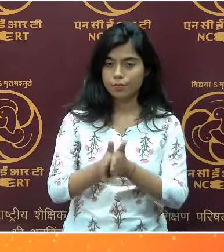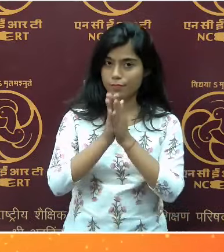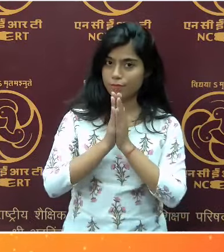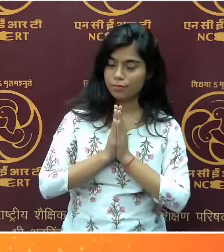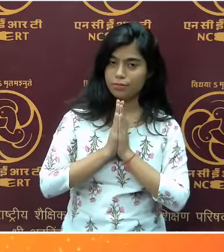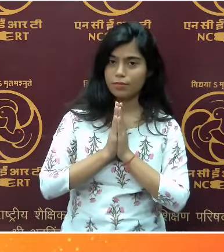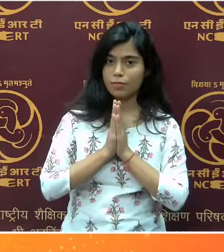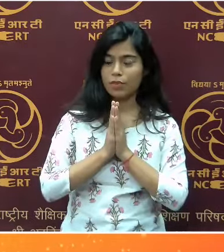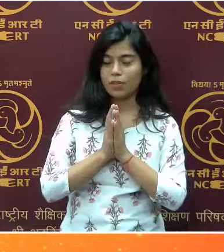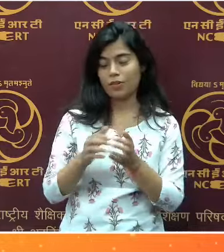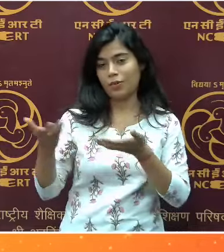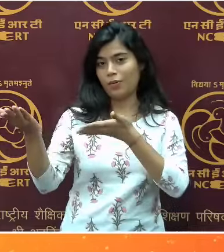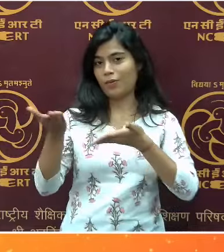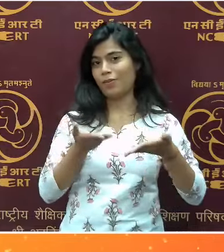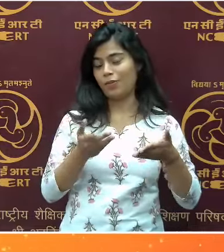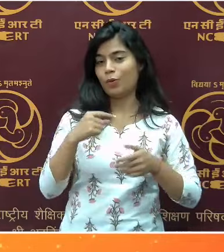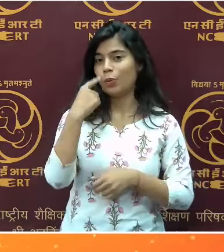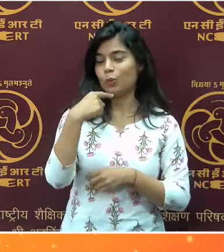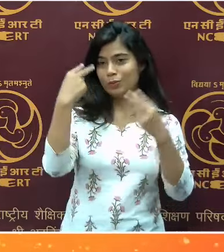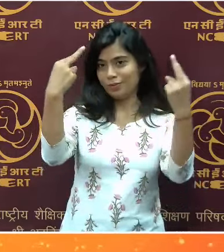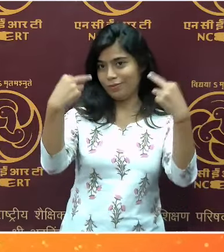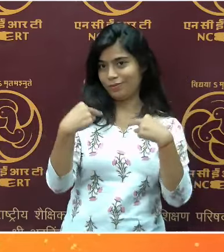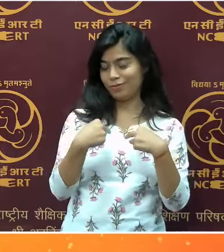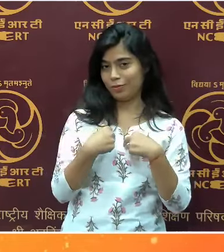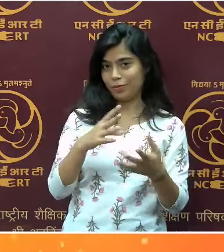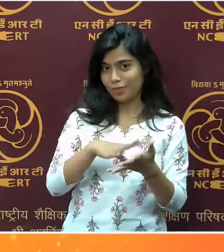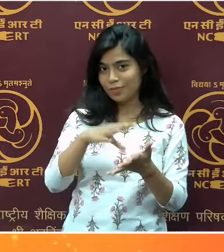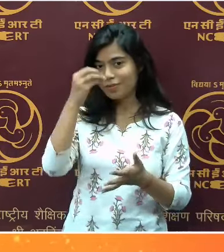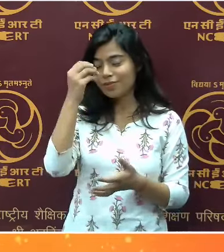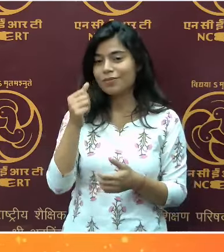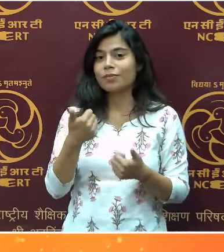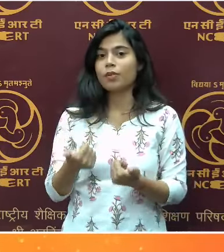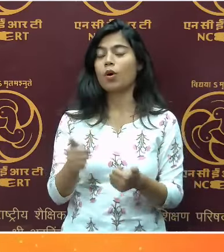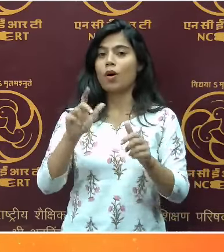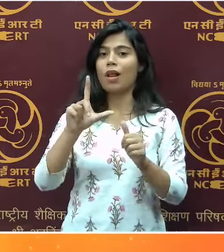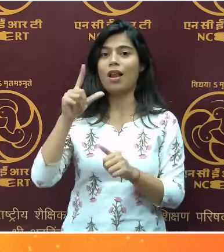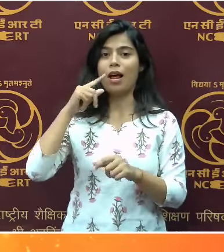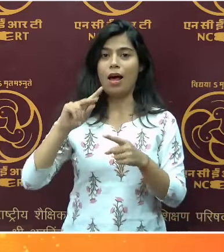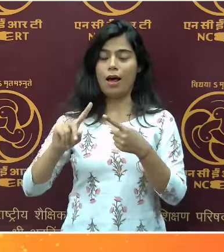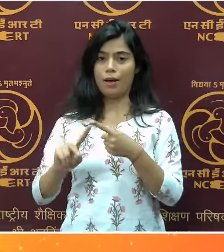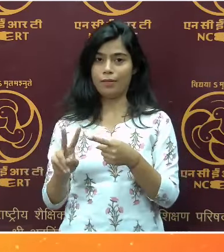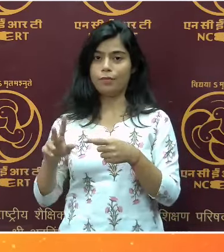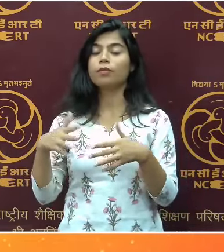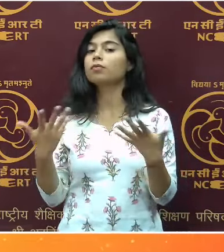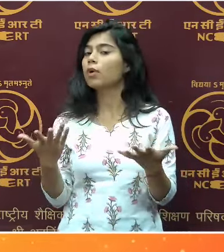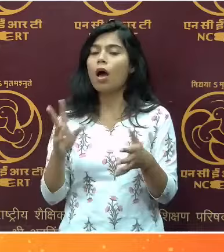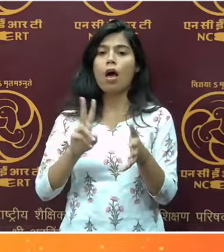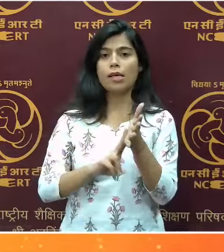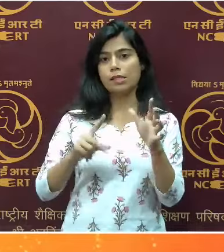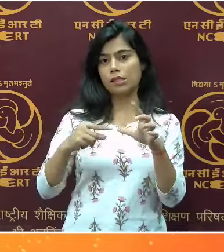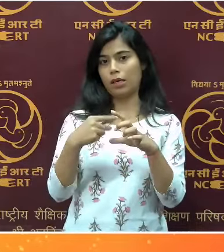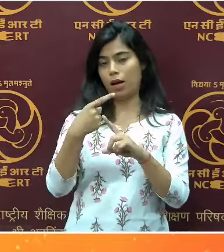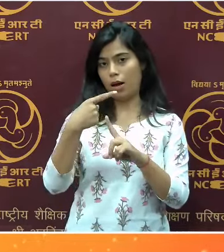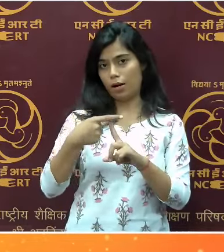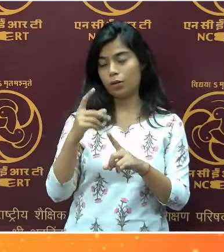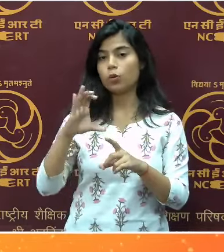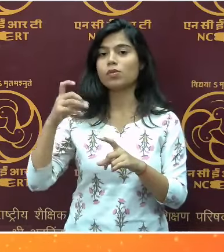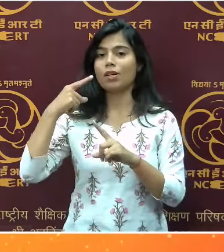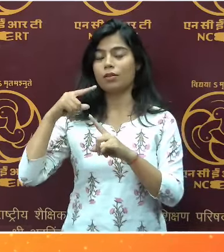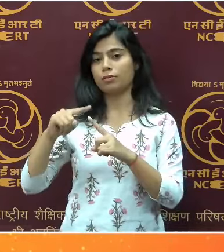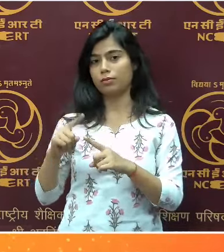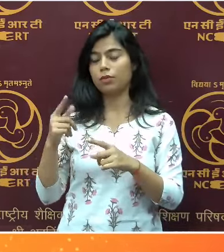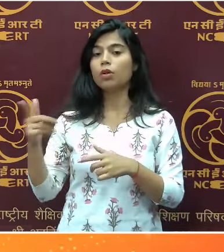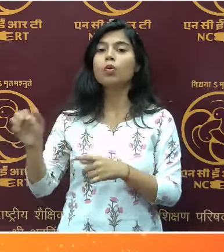Namaskar. Very warm welcome to all the viewers and learners in this live interaction of CIT NCERT. I am Renu Bhatt with you all